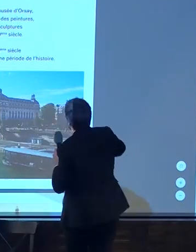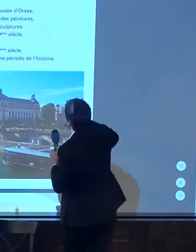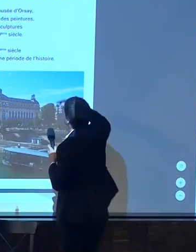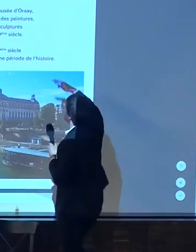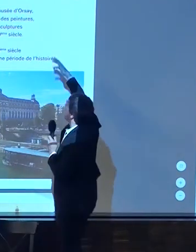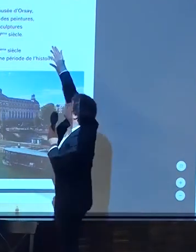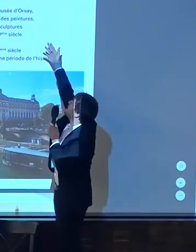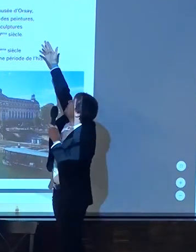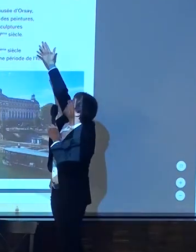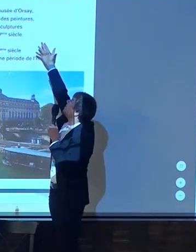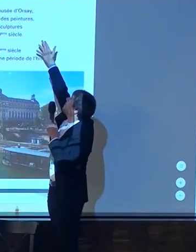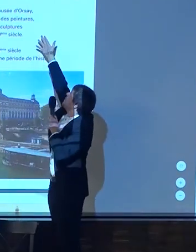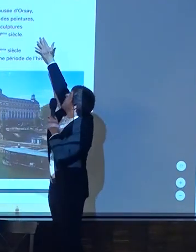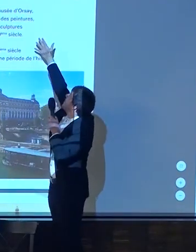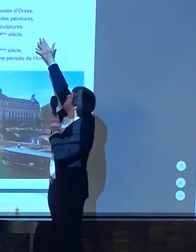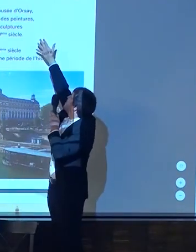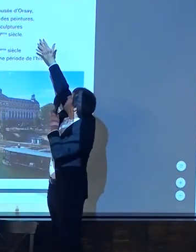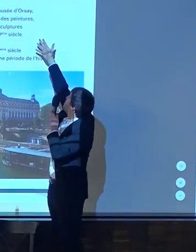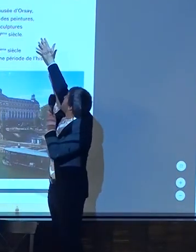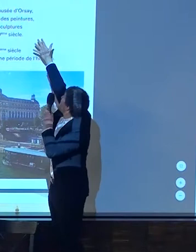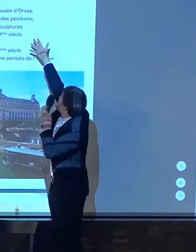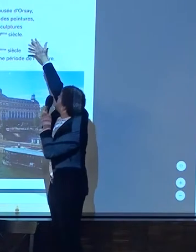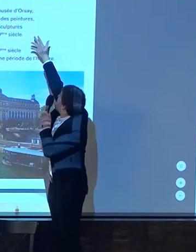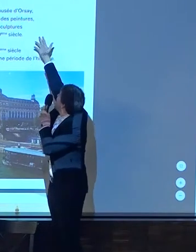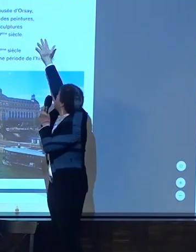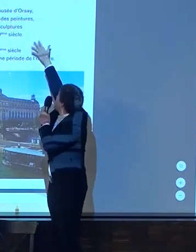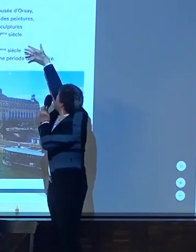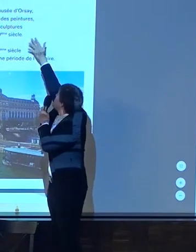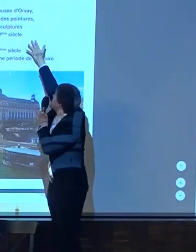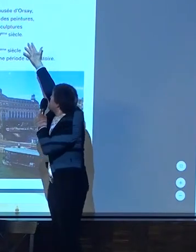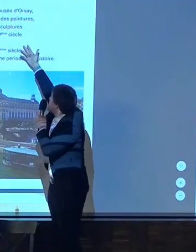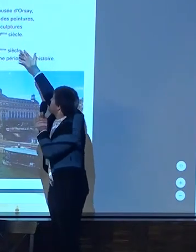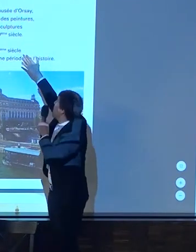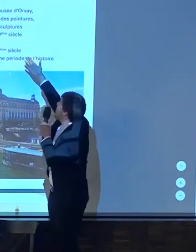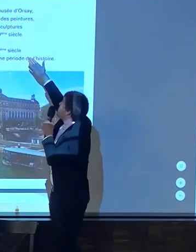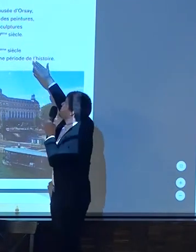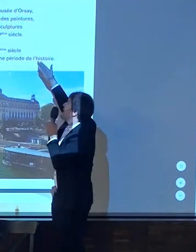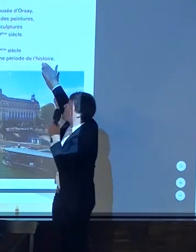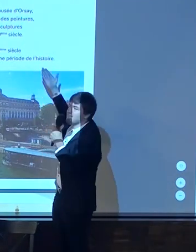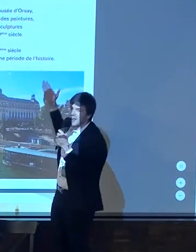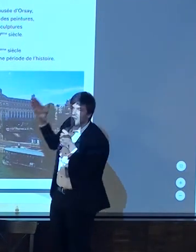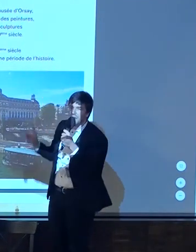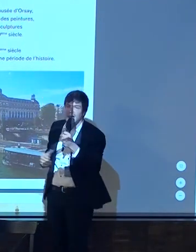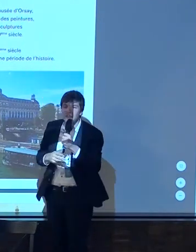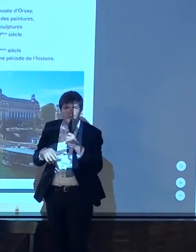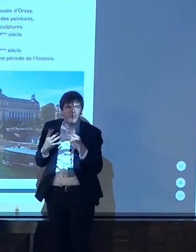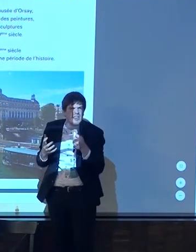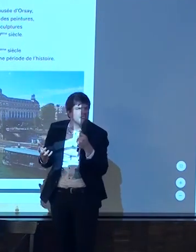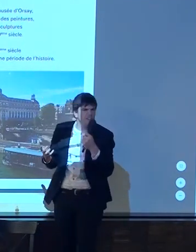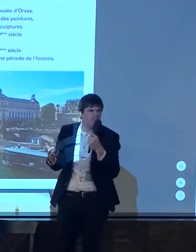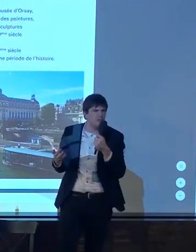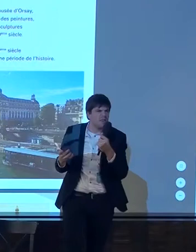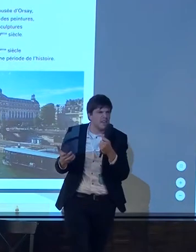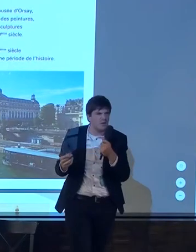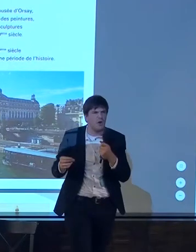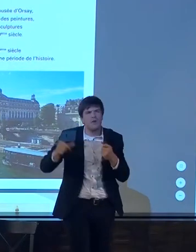the 19th century, you know. So, in the Musée d'Orsay, there is paints and sculptures of the 19th century. And first,